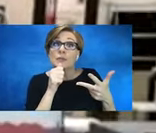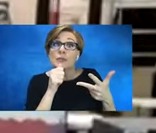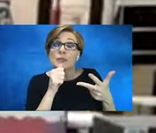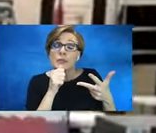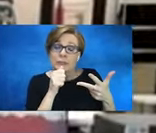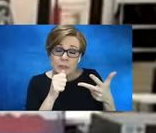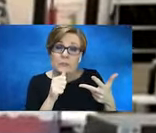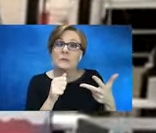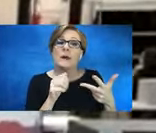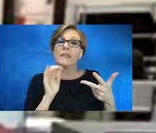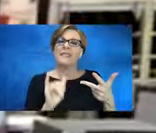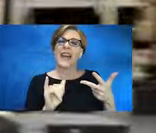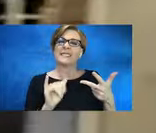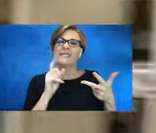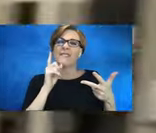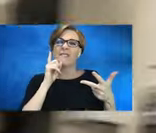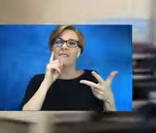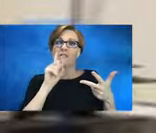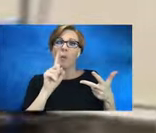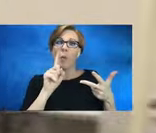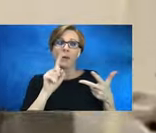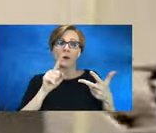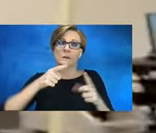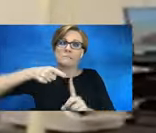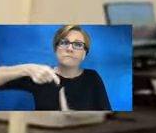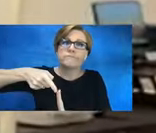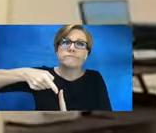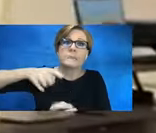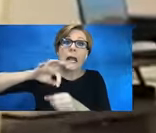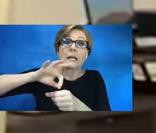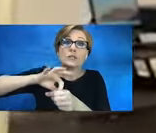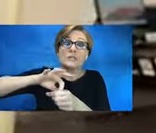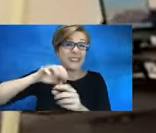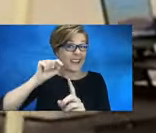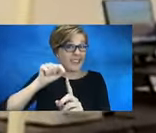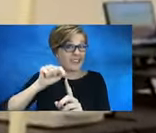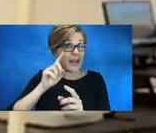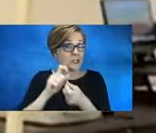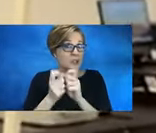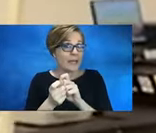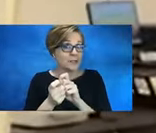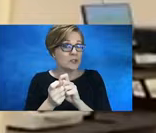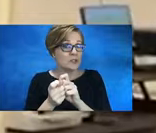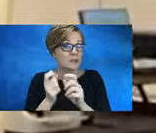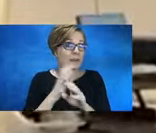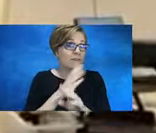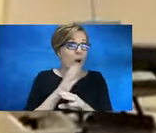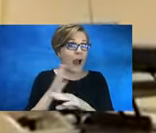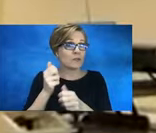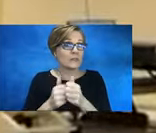password, completely different, that's tied to the specific election. And that is also changed before every election